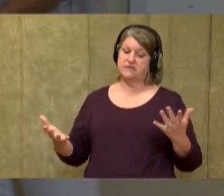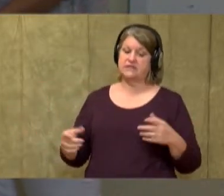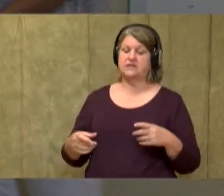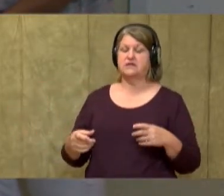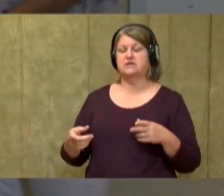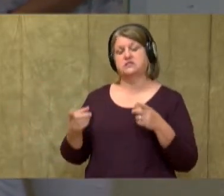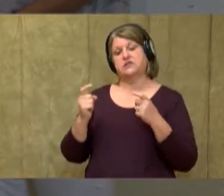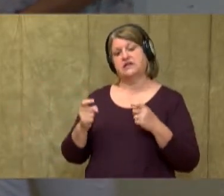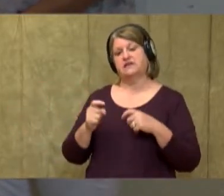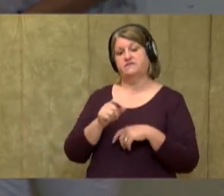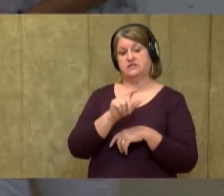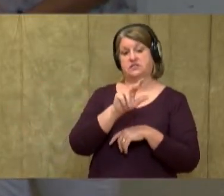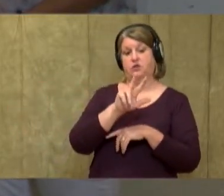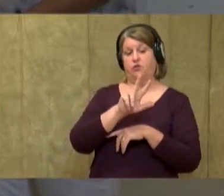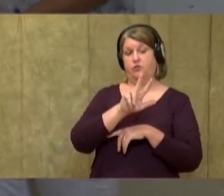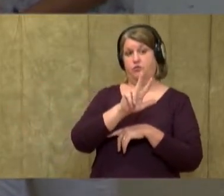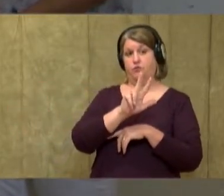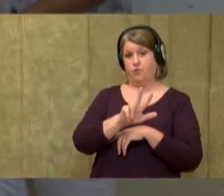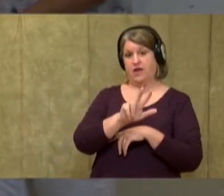3 tens.